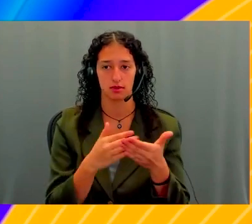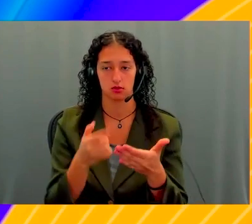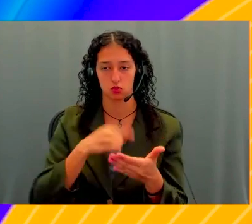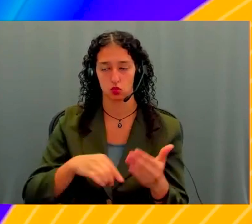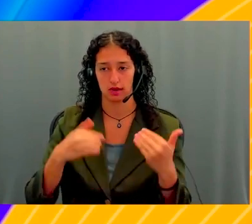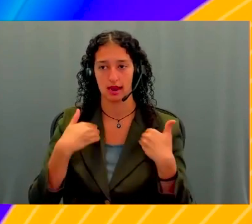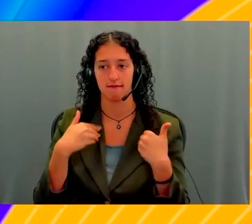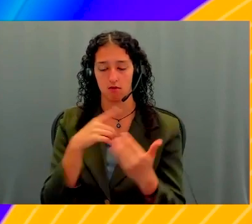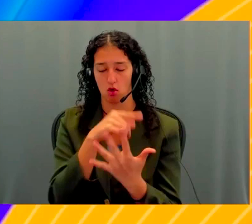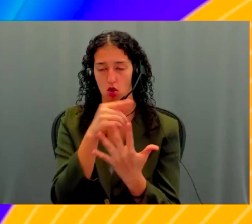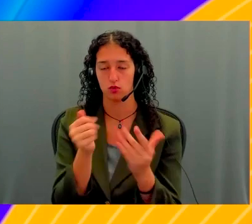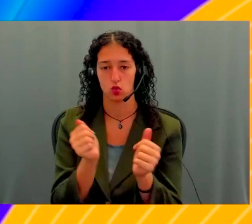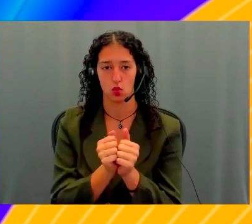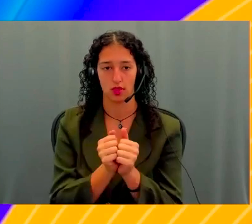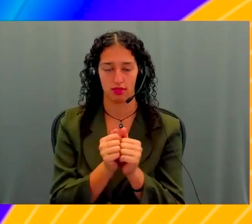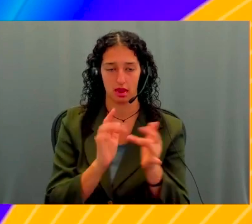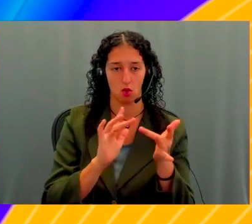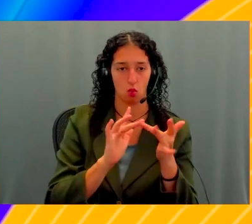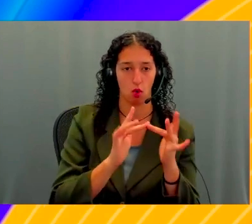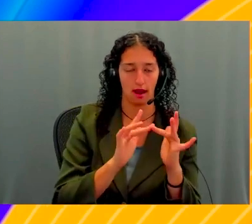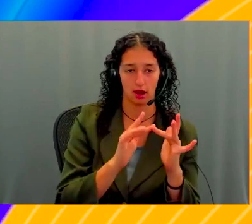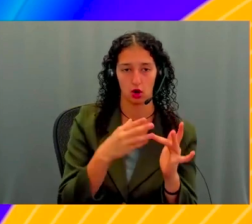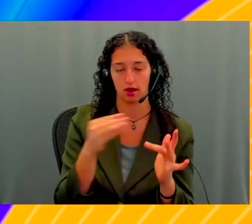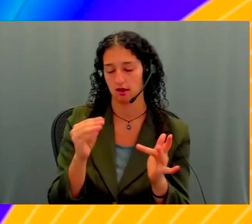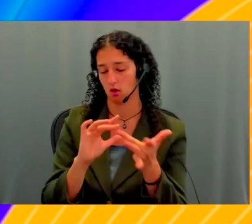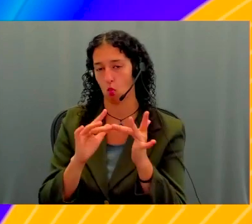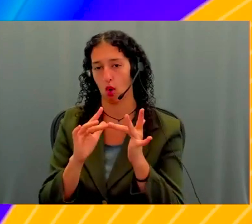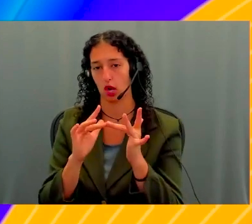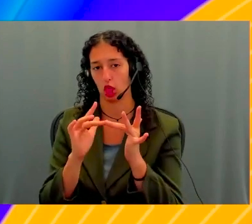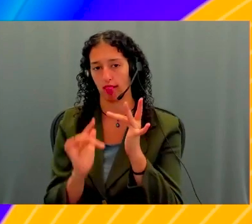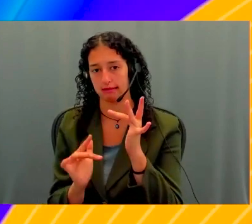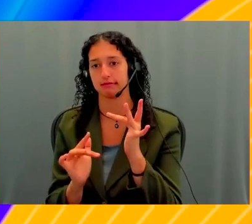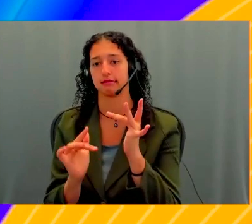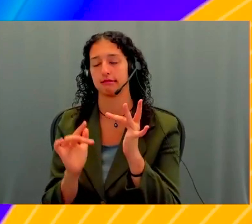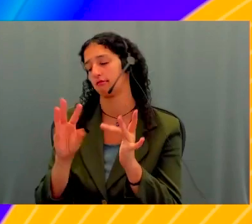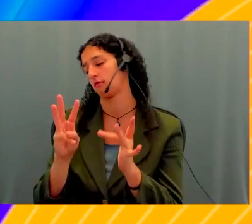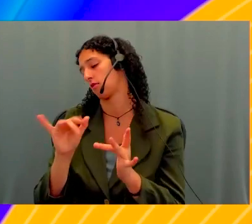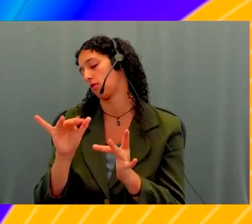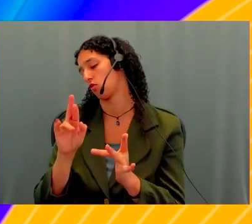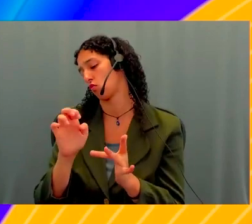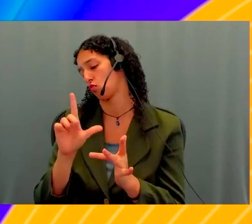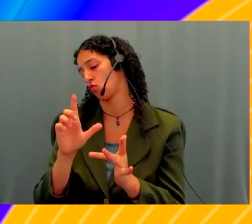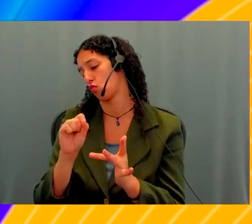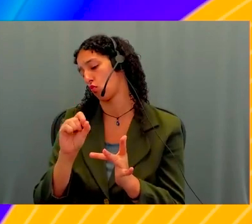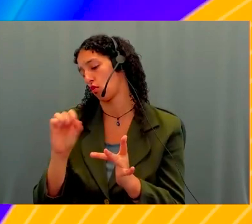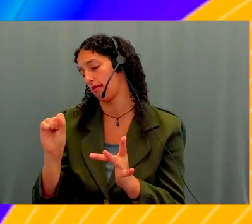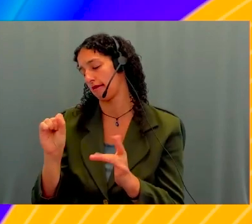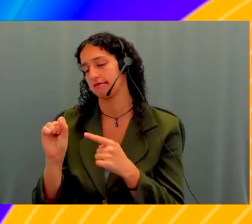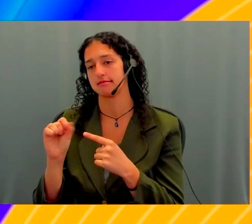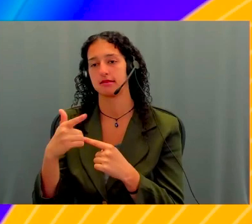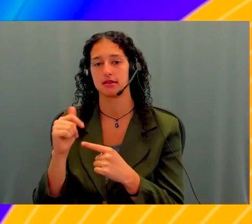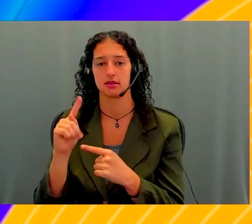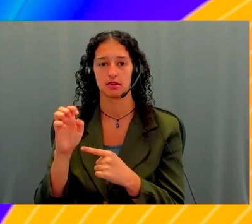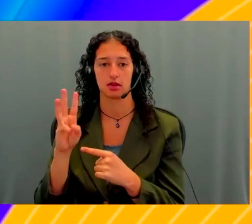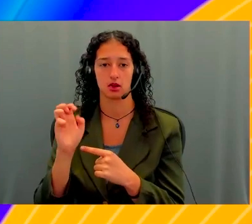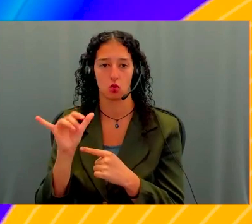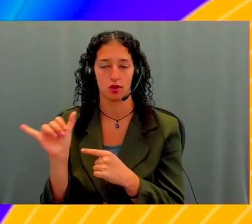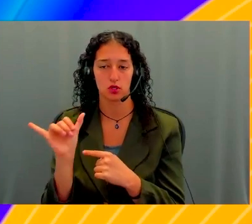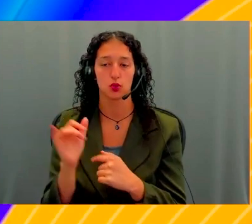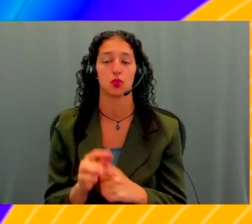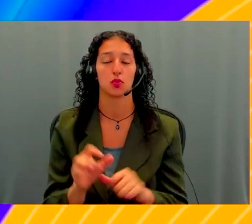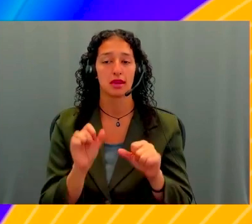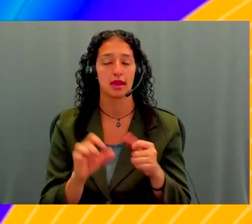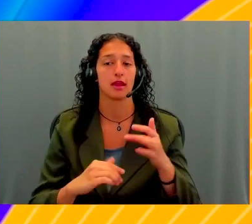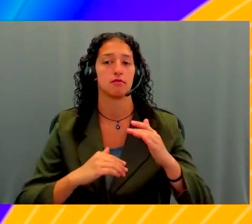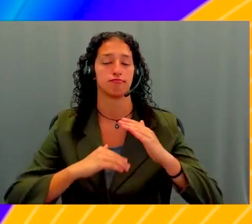gateway as well. Wow. Cool. And each gateway can support up to 30 sensors. What's the connectivity? Is it like Wi-Fi, or is it LoRaWAN,